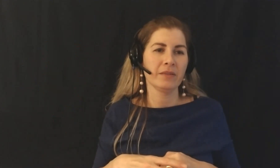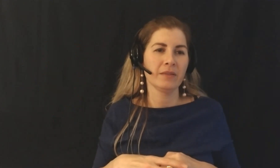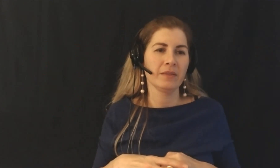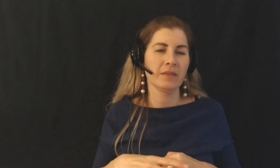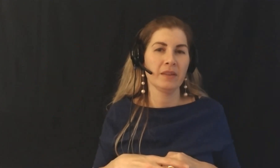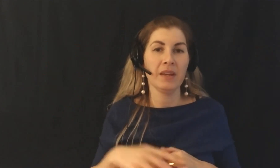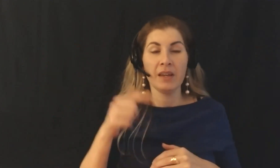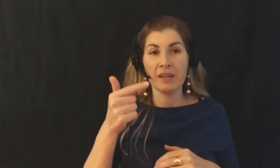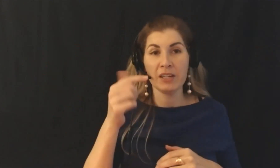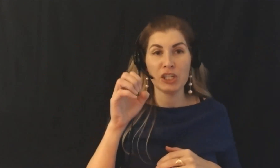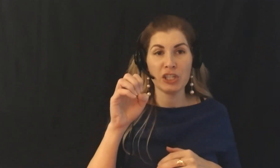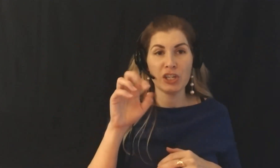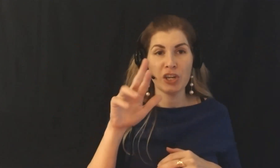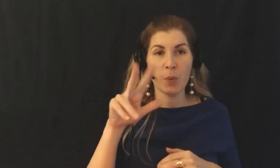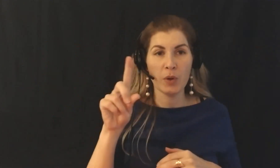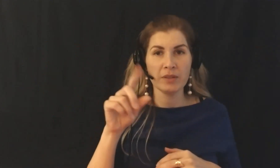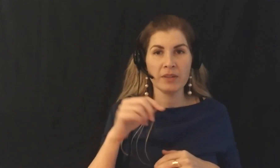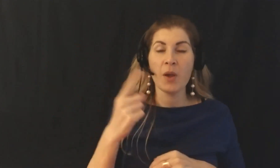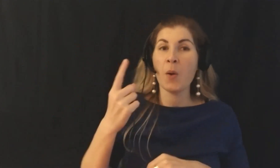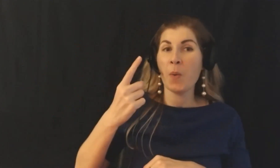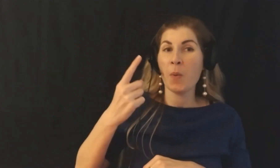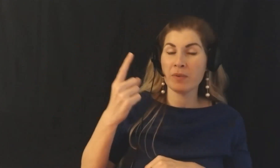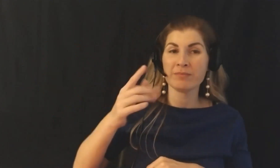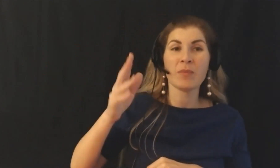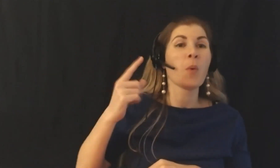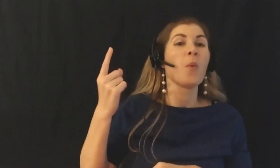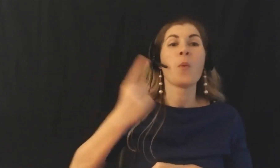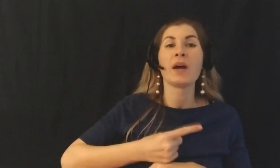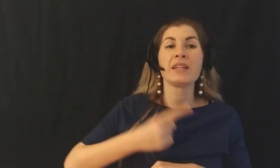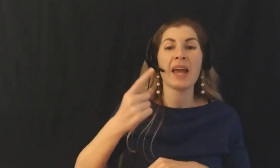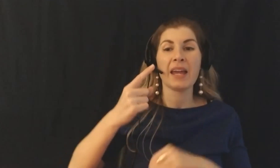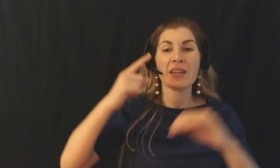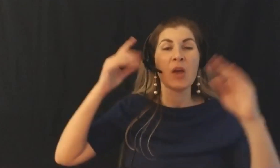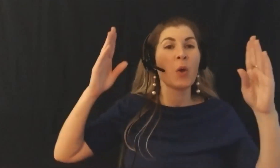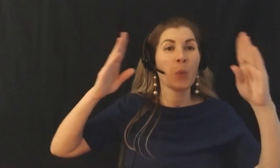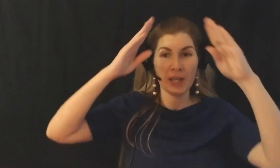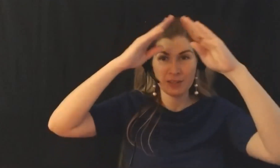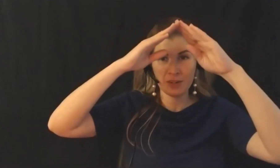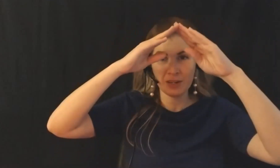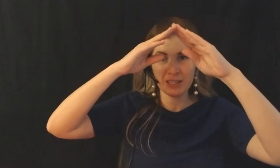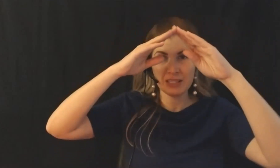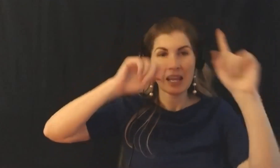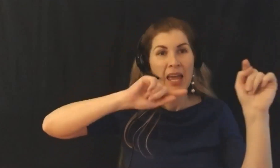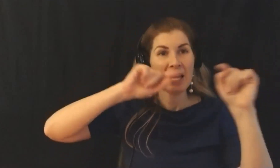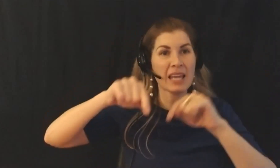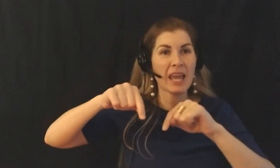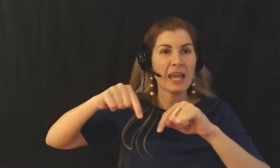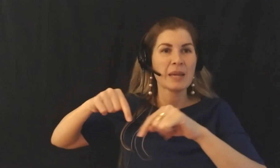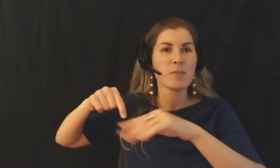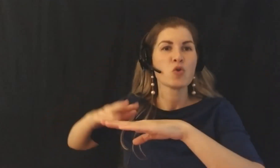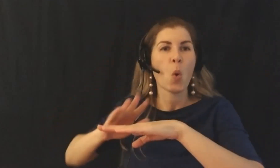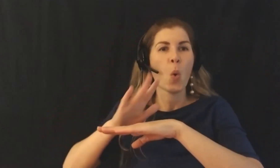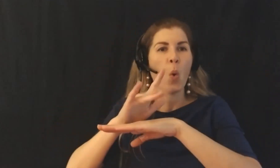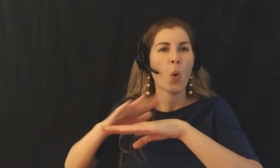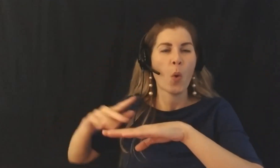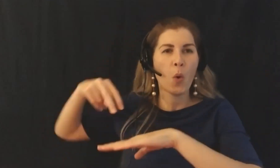And Gerald? One day, the wizard came to the shore and called